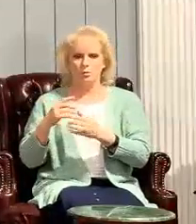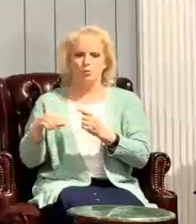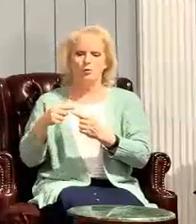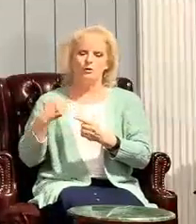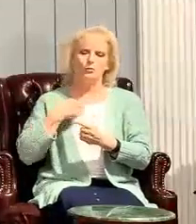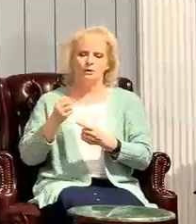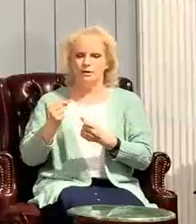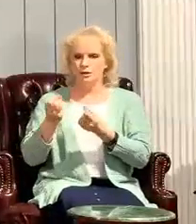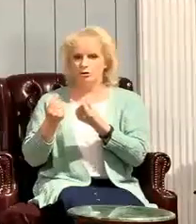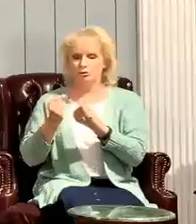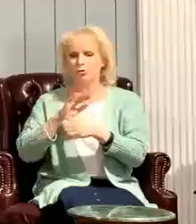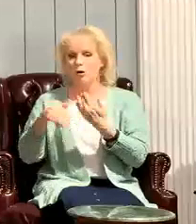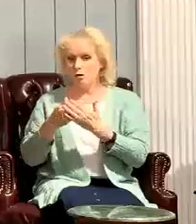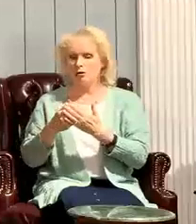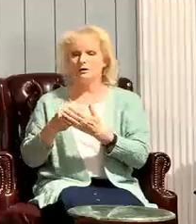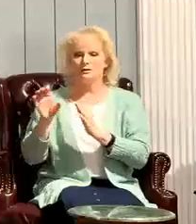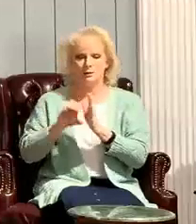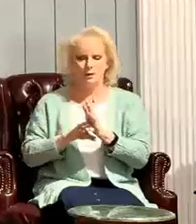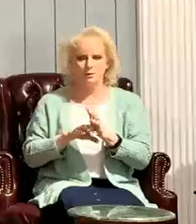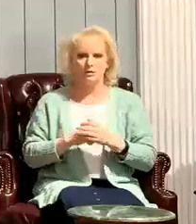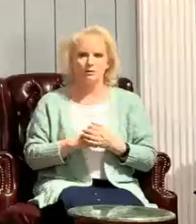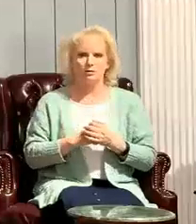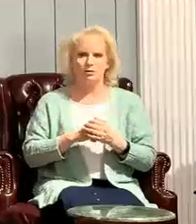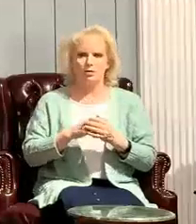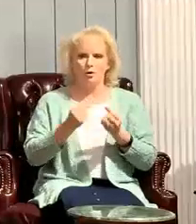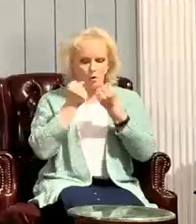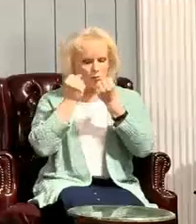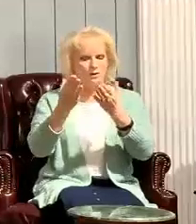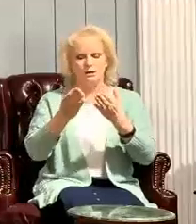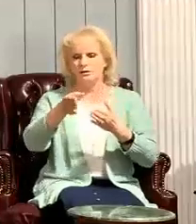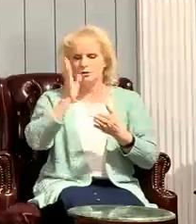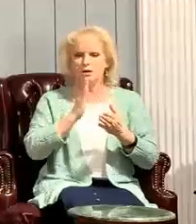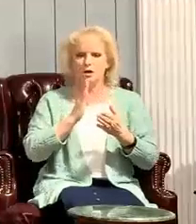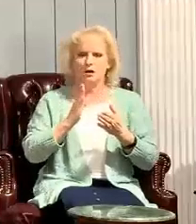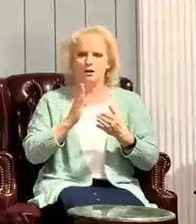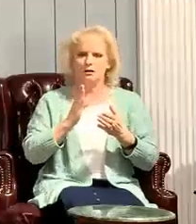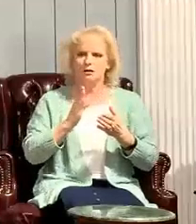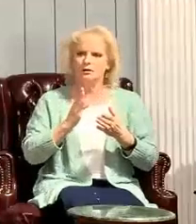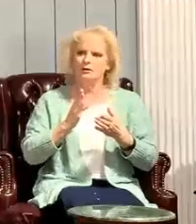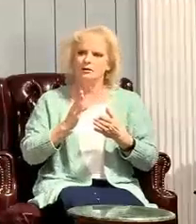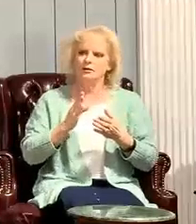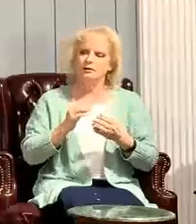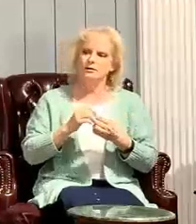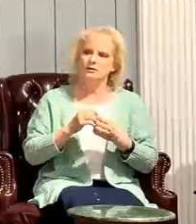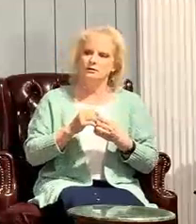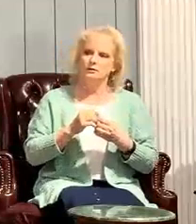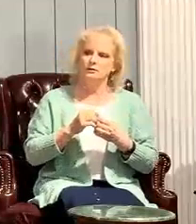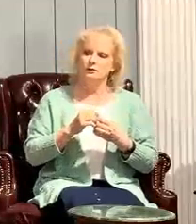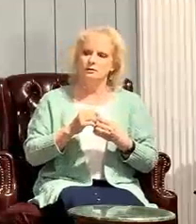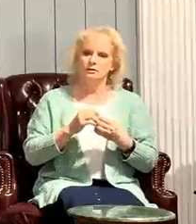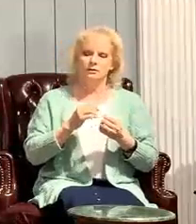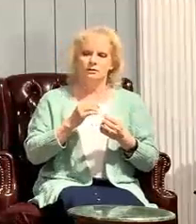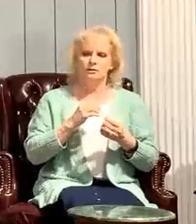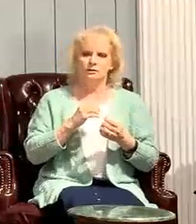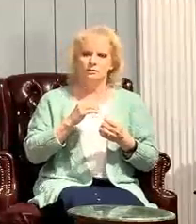commandments. But then consider that obedience to God is more than a means to unlock His blessings. and to prevent judgment. Obedience